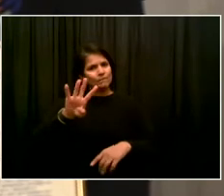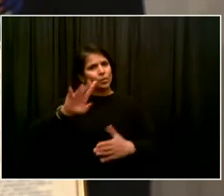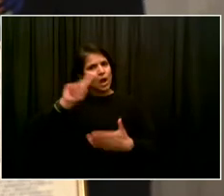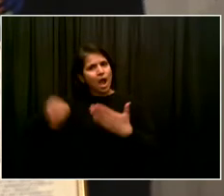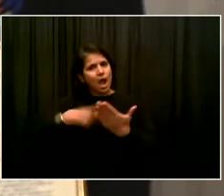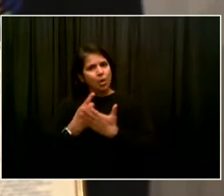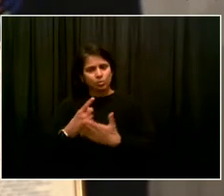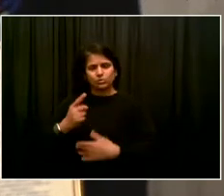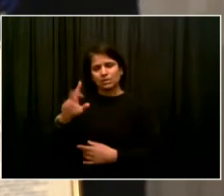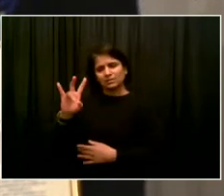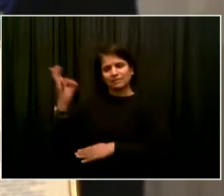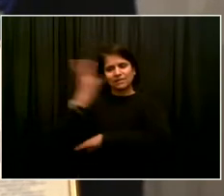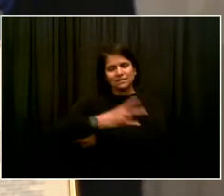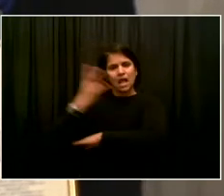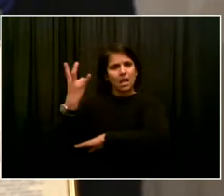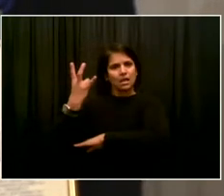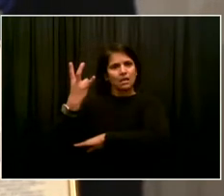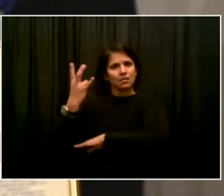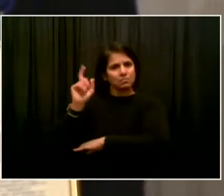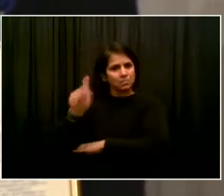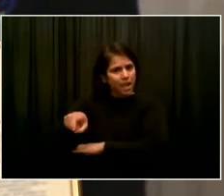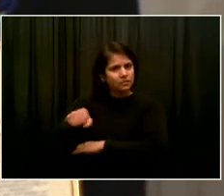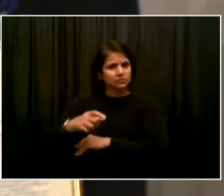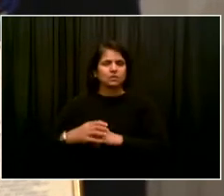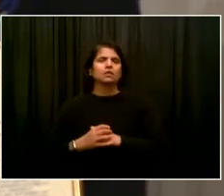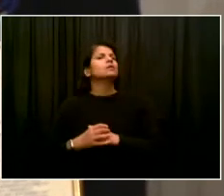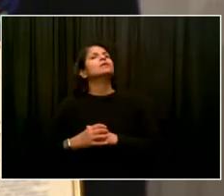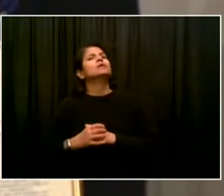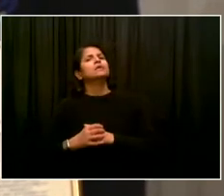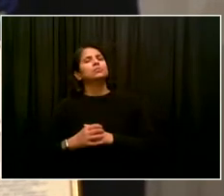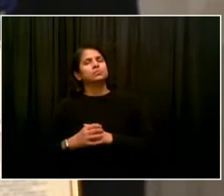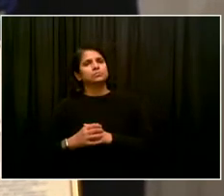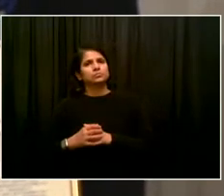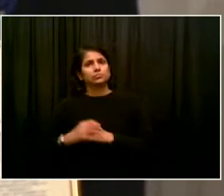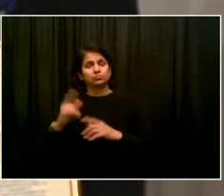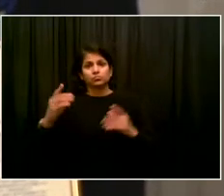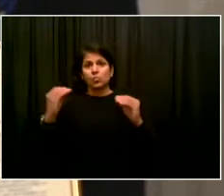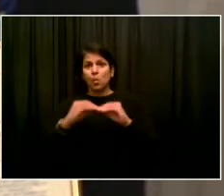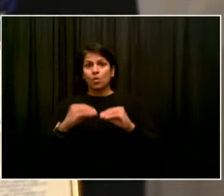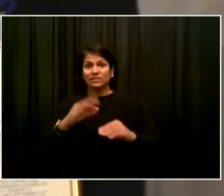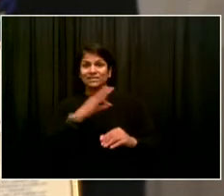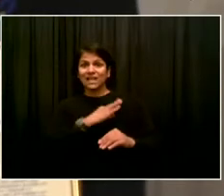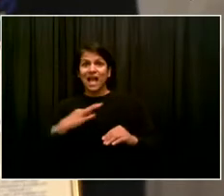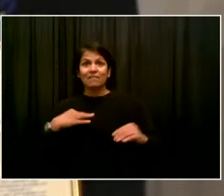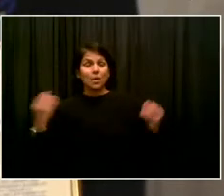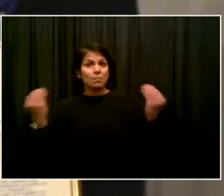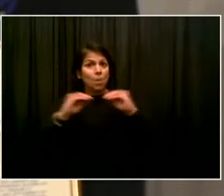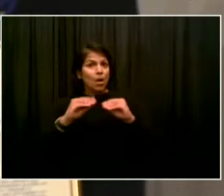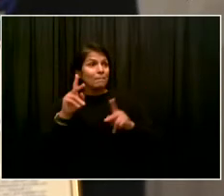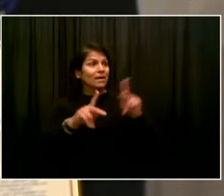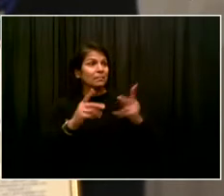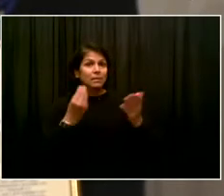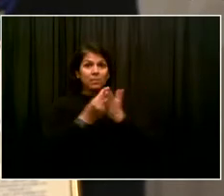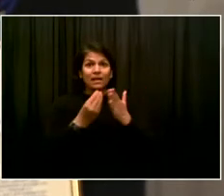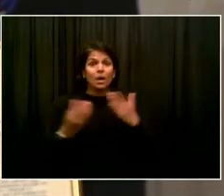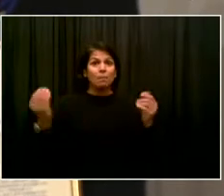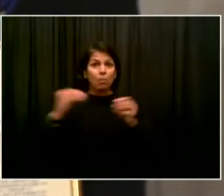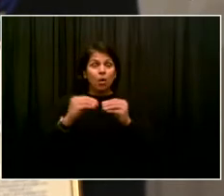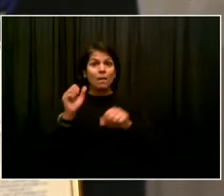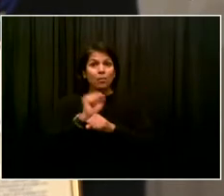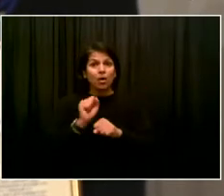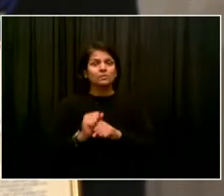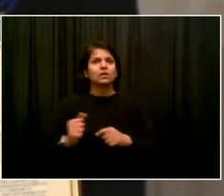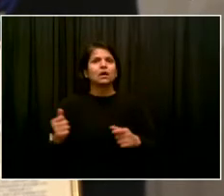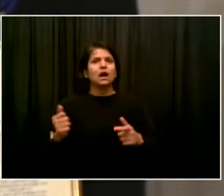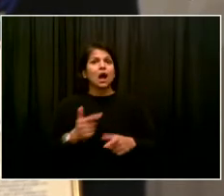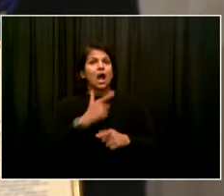like ourselves on the ground that we can bring down the gun violence in our city and again make our city the biggest, safest city